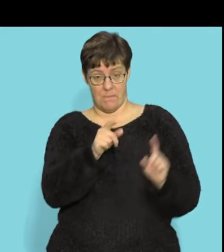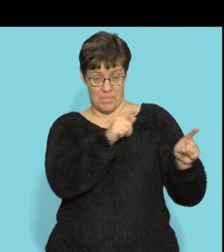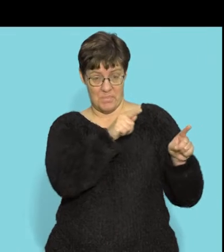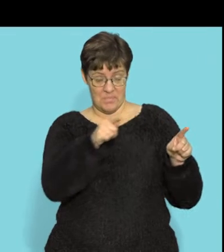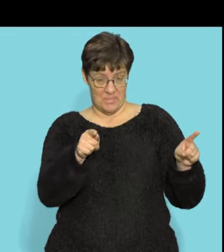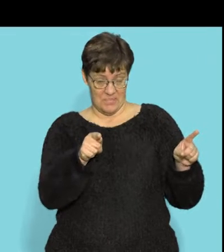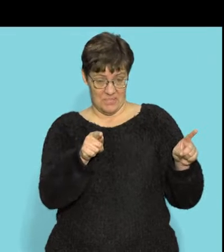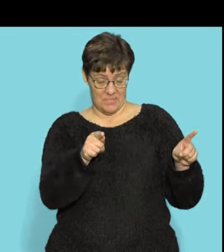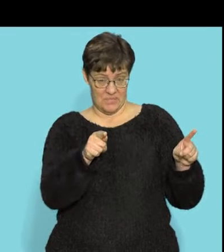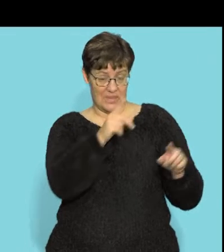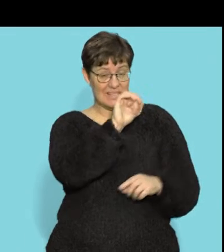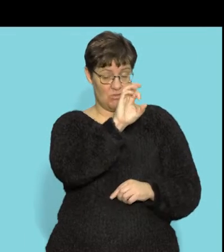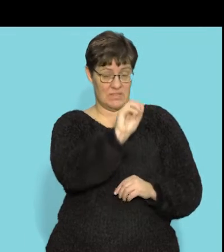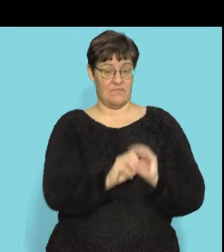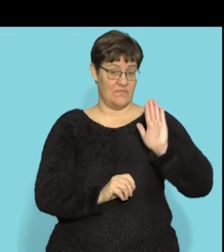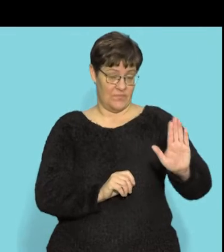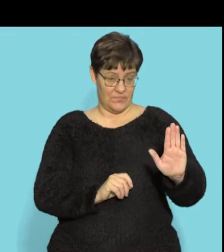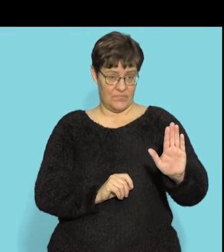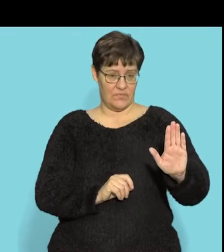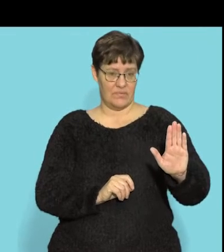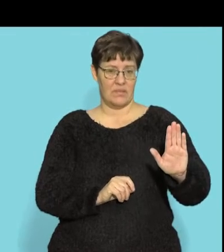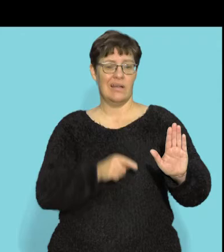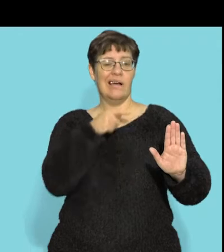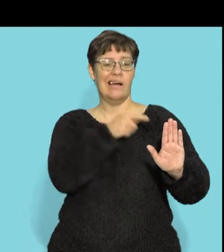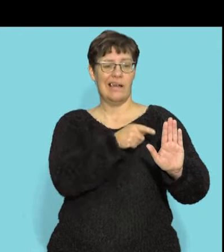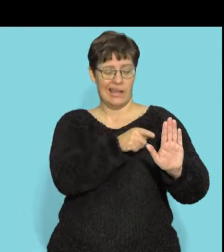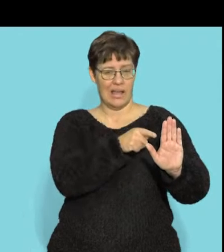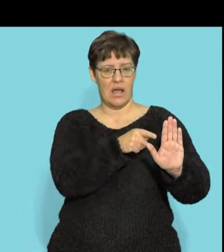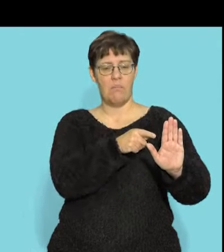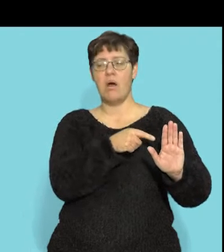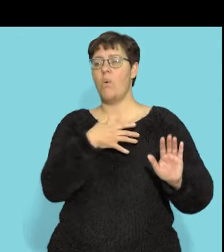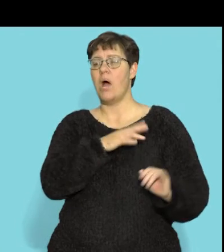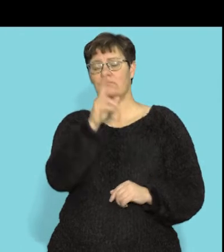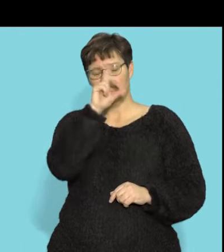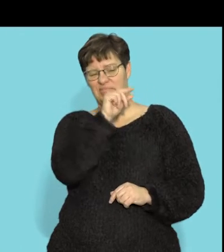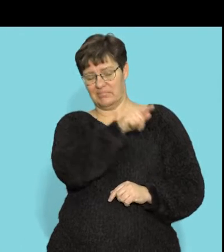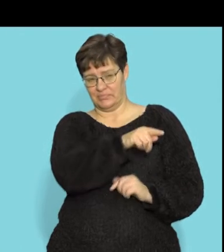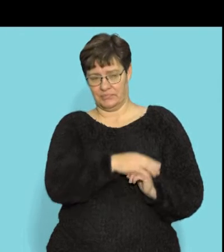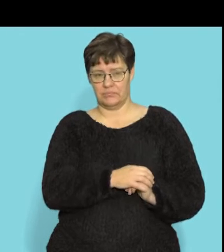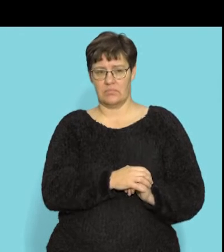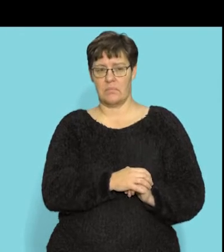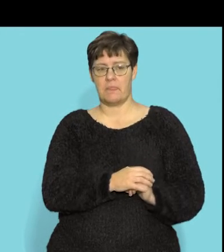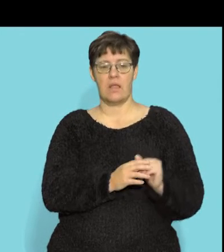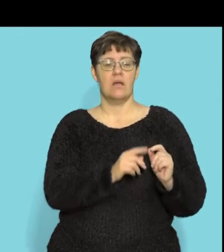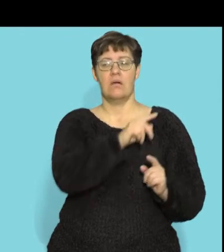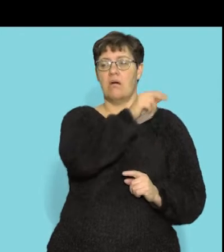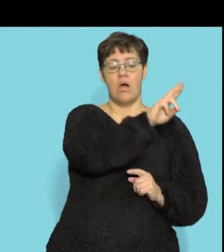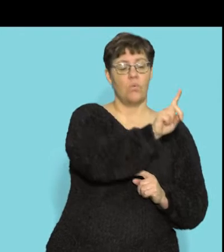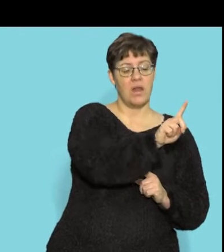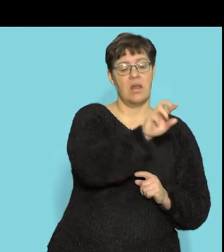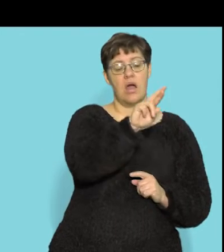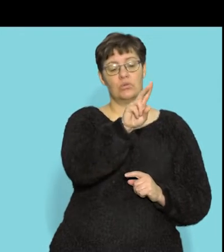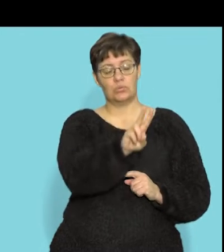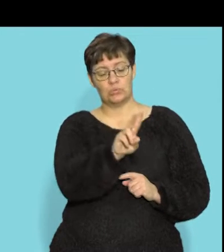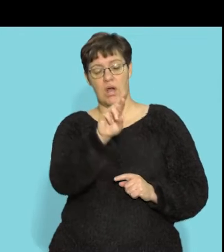bulbs like that in series, right? Okay. This is the part of the circuit that we are interested in. Let's say, for argument's sake, that's